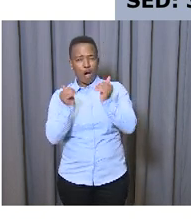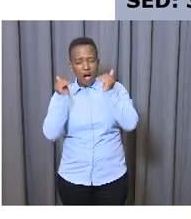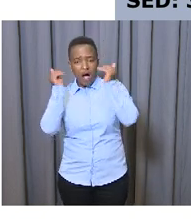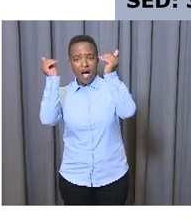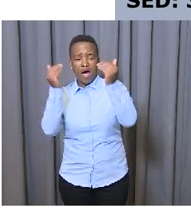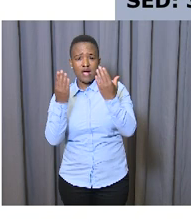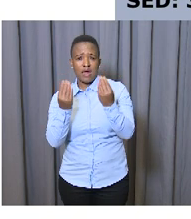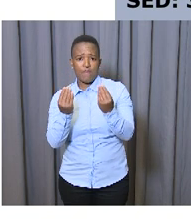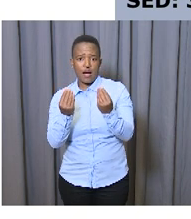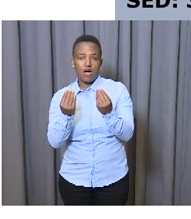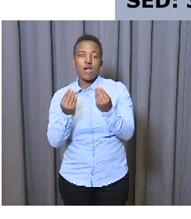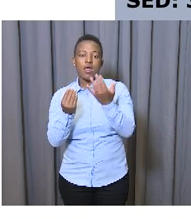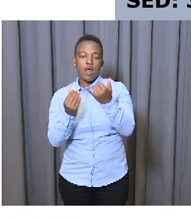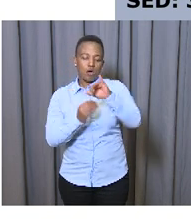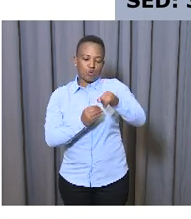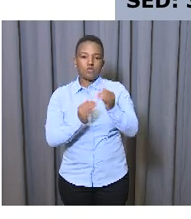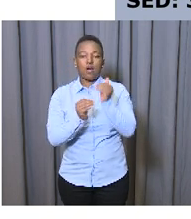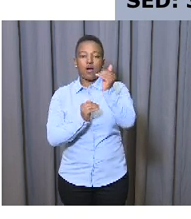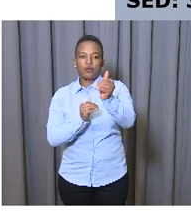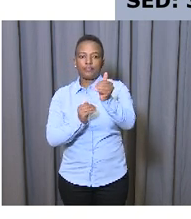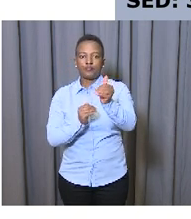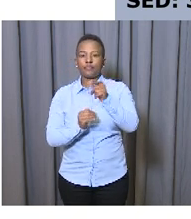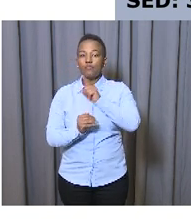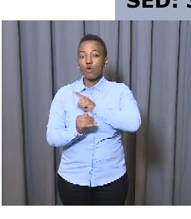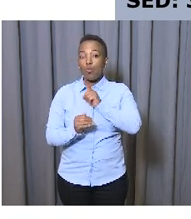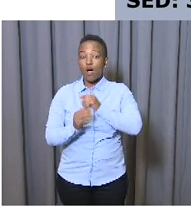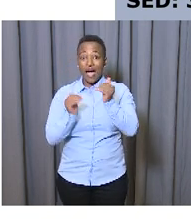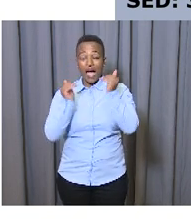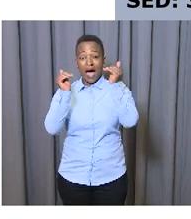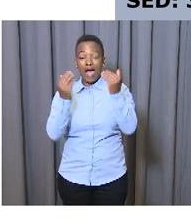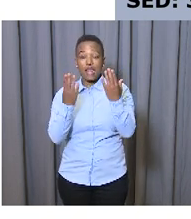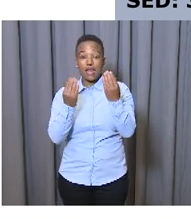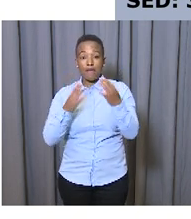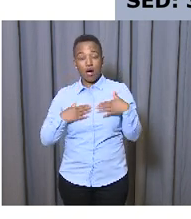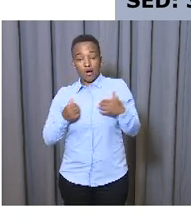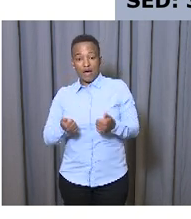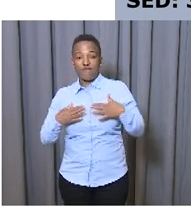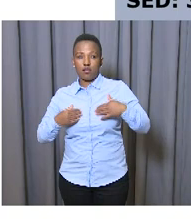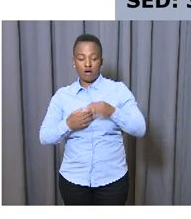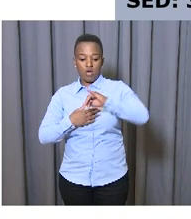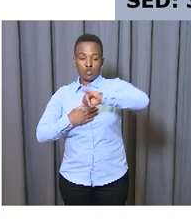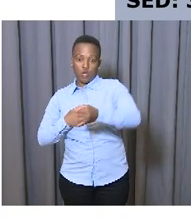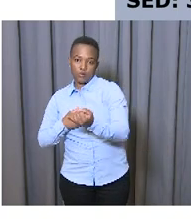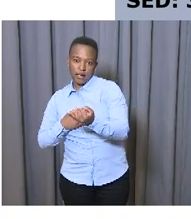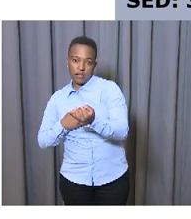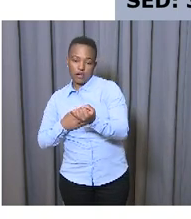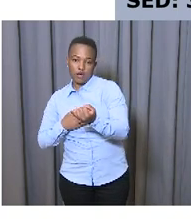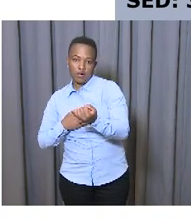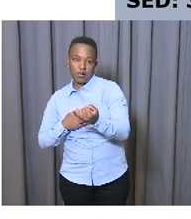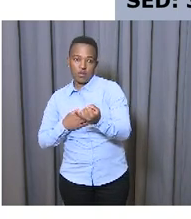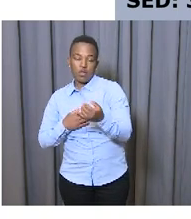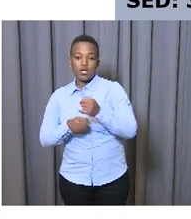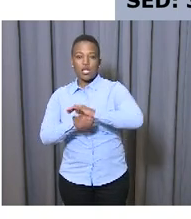of recoveries. And when the highest number of recoveries are in Johannesburg, and there are fewer number of cases,